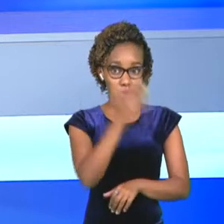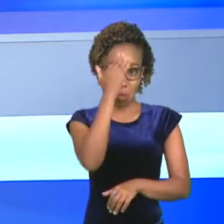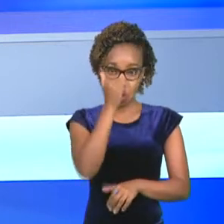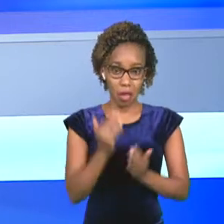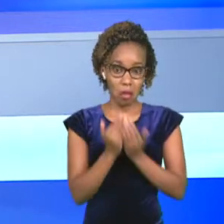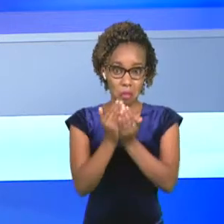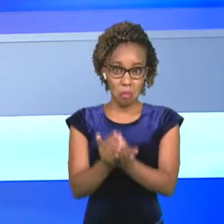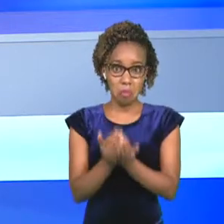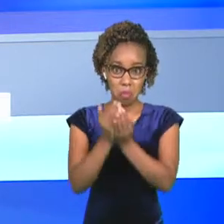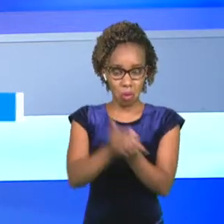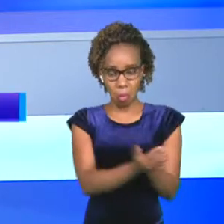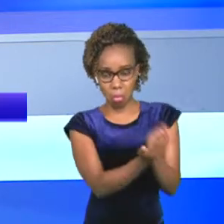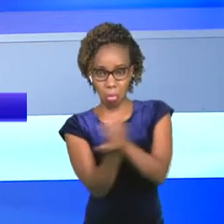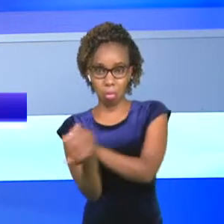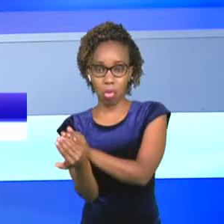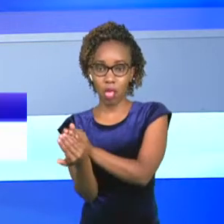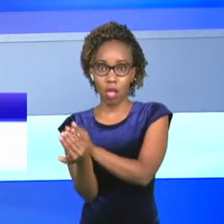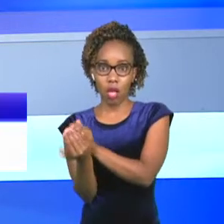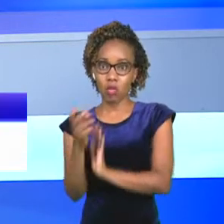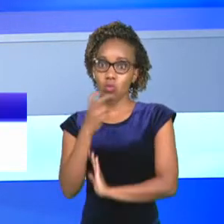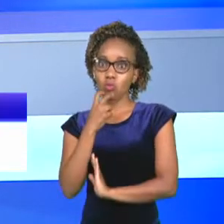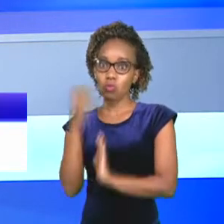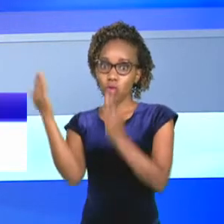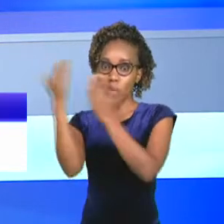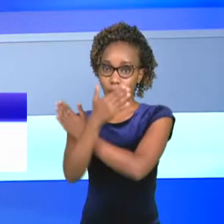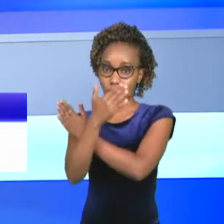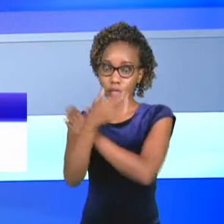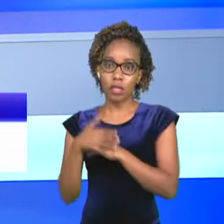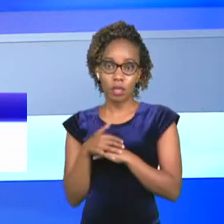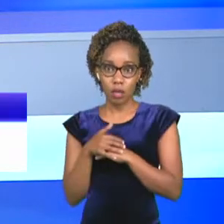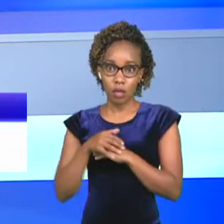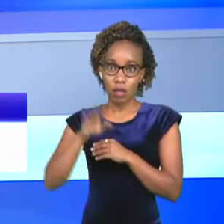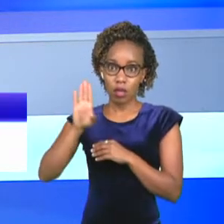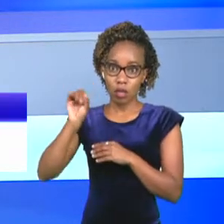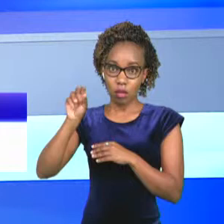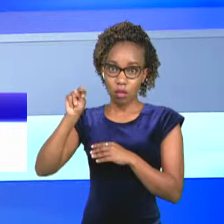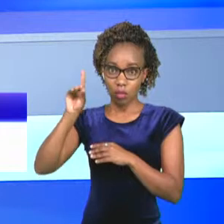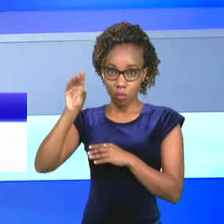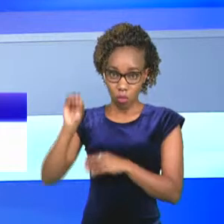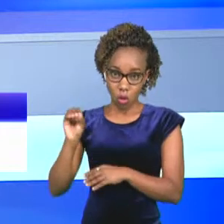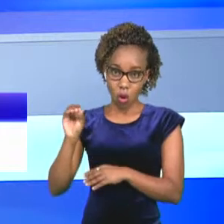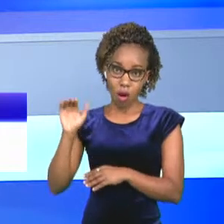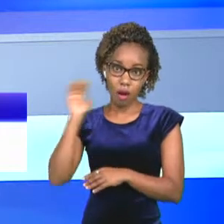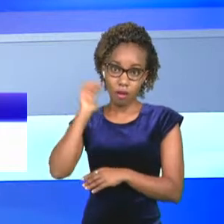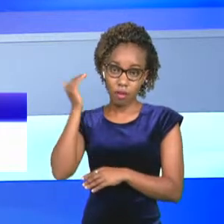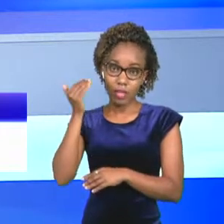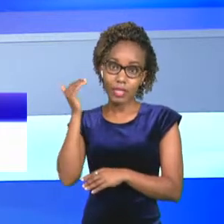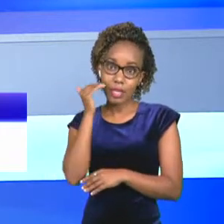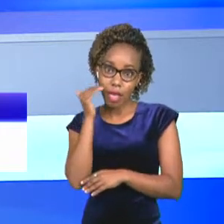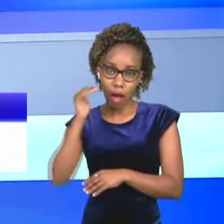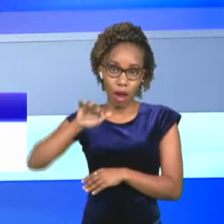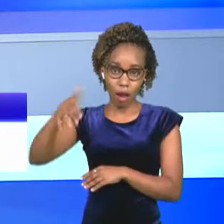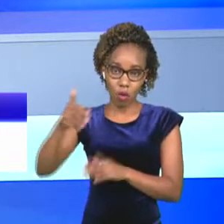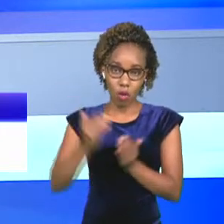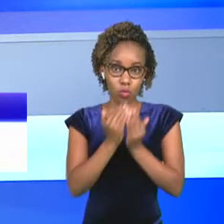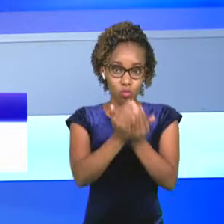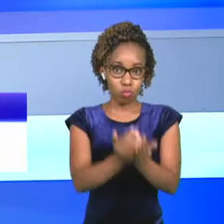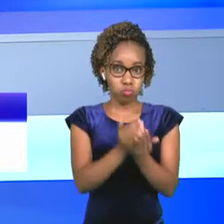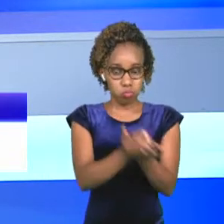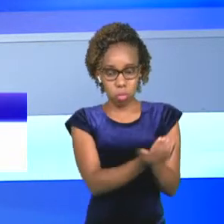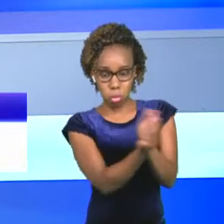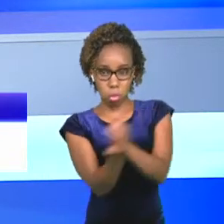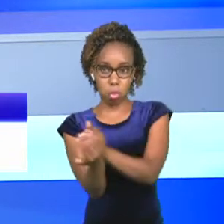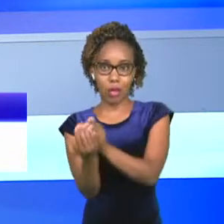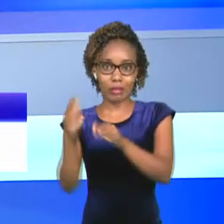Lake Victoria Tuesday night off the shores of HONGE Beach within Bondo, Siaya County. The boat capsized at around 11 p.m. while carrying